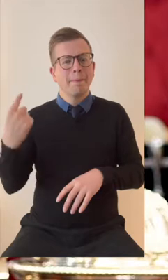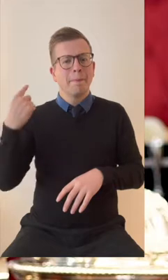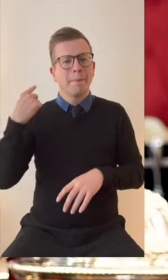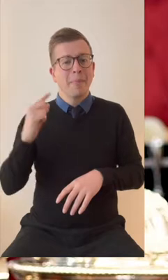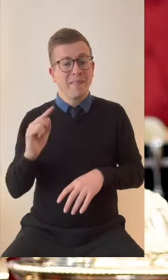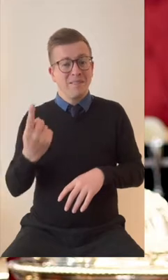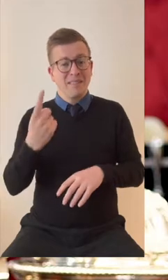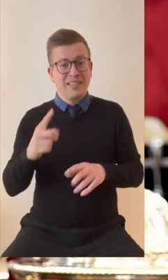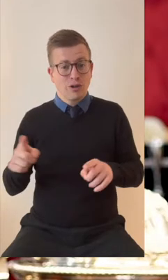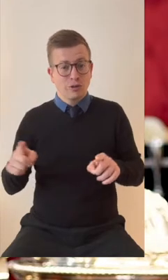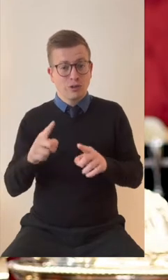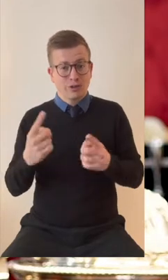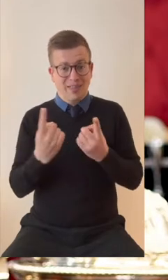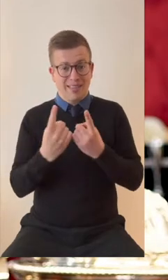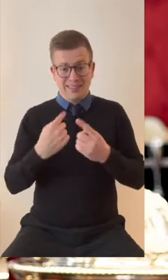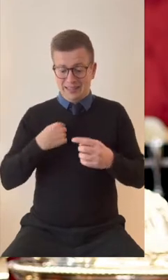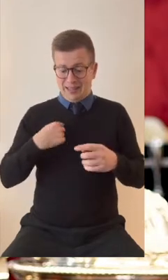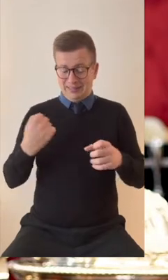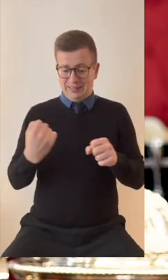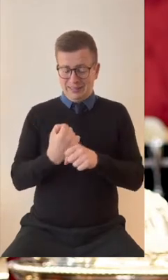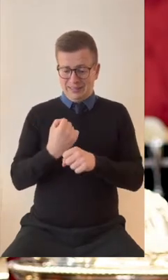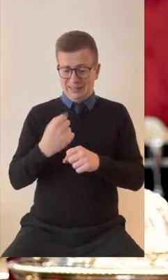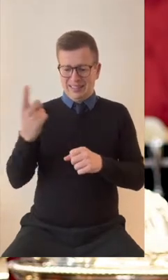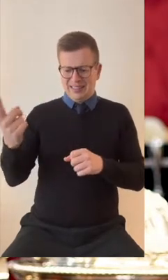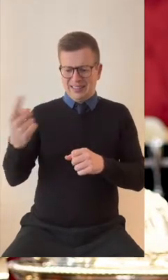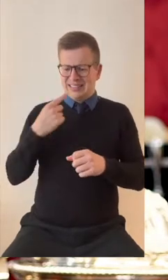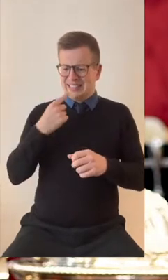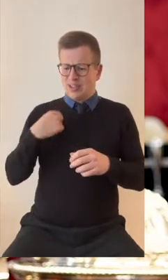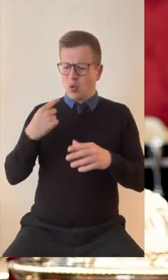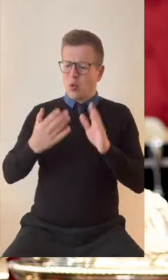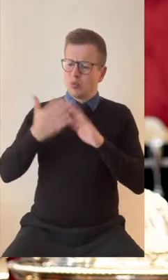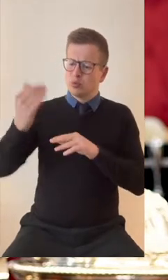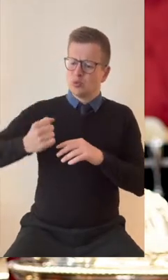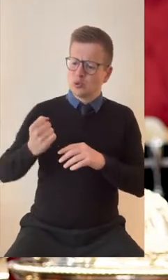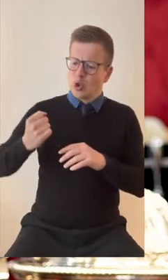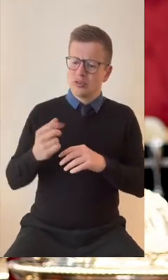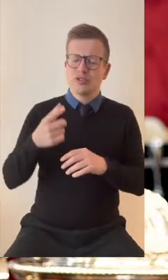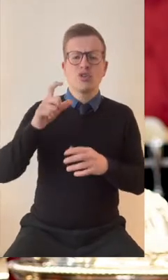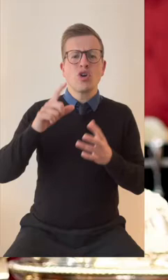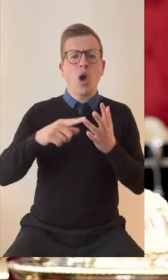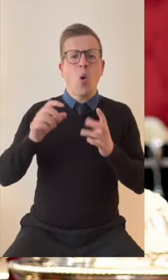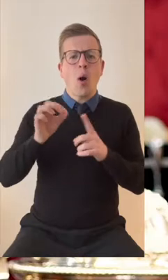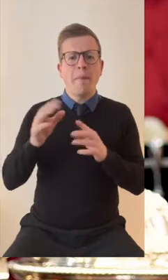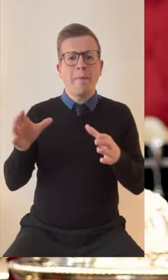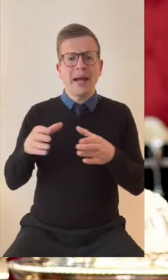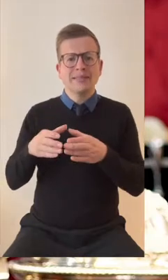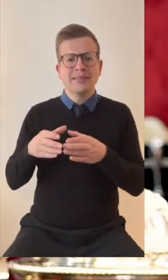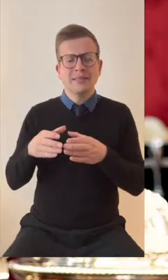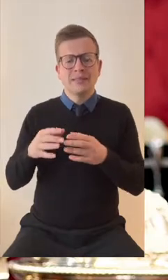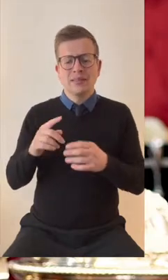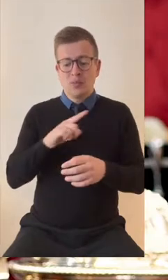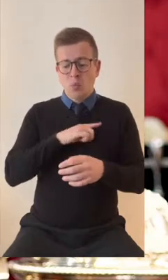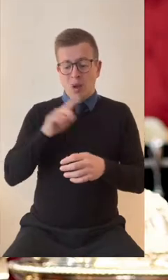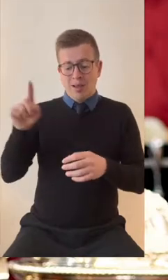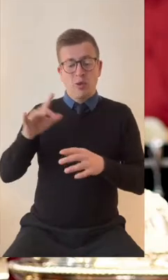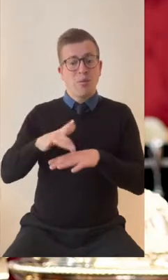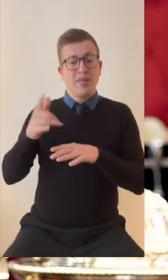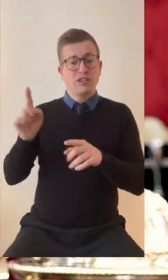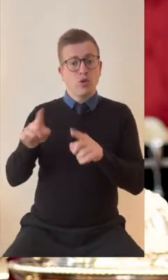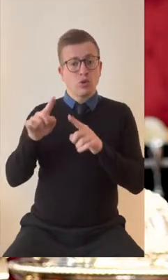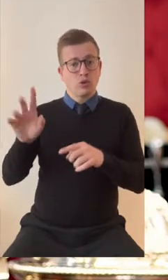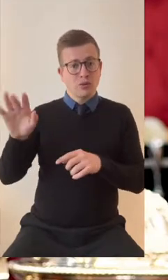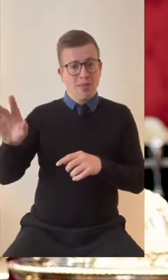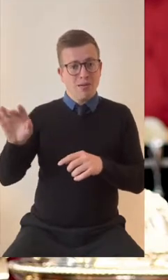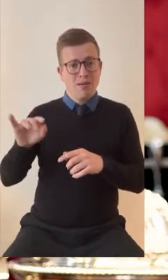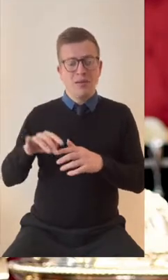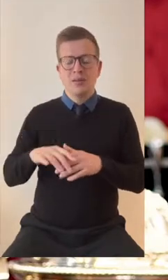one of the first conducting things I did, he said, "Oh, I'm going up to Scottish Co-op," and because he was the professional conductor